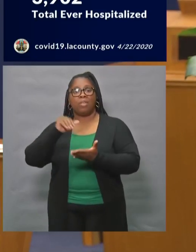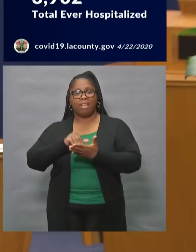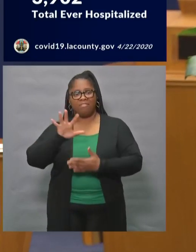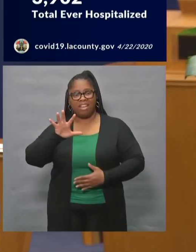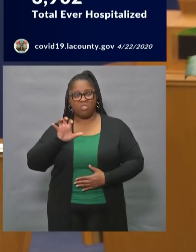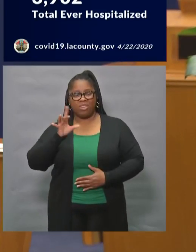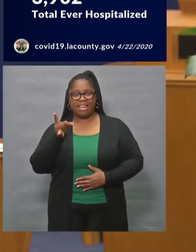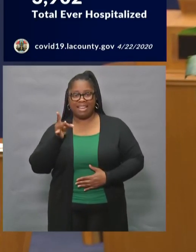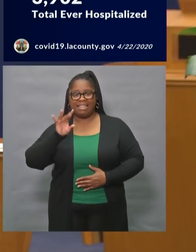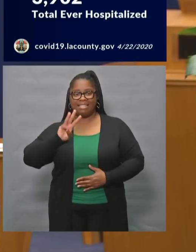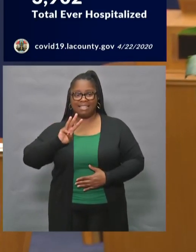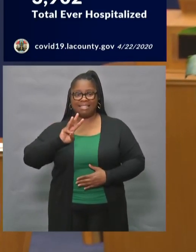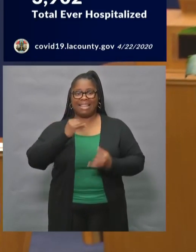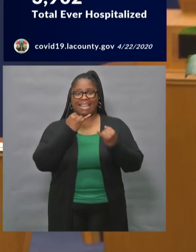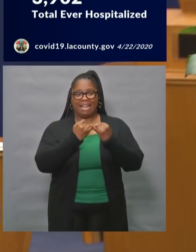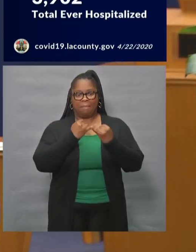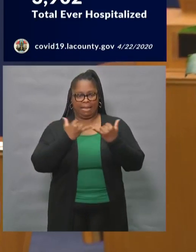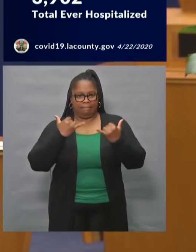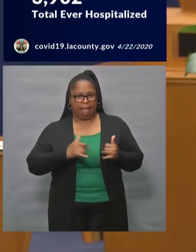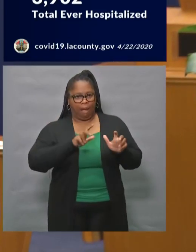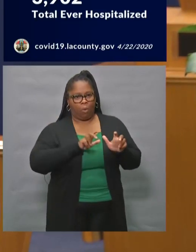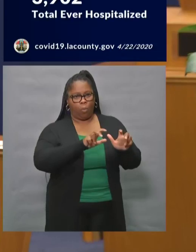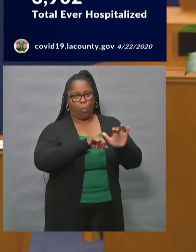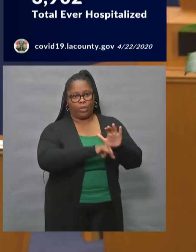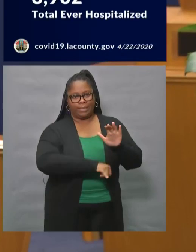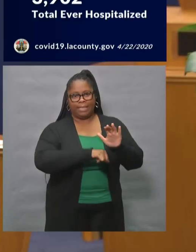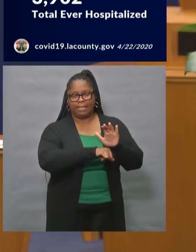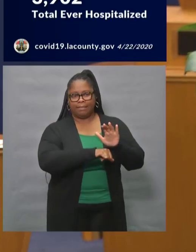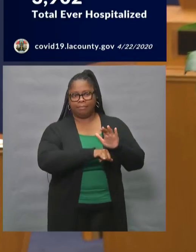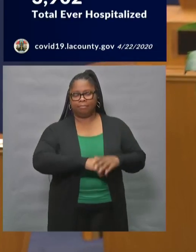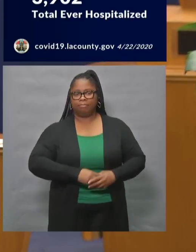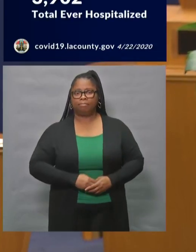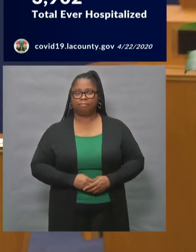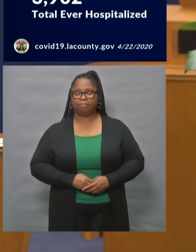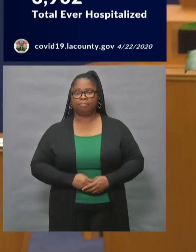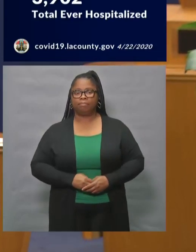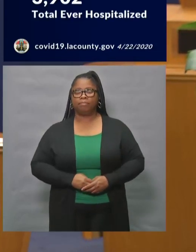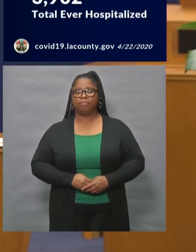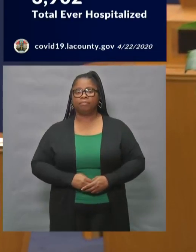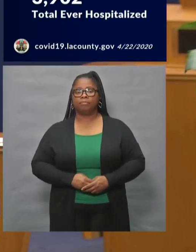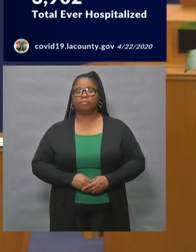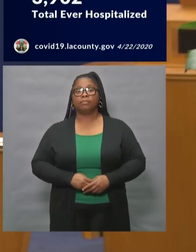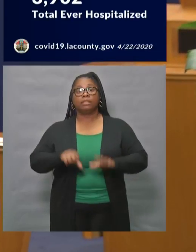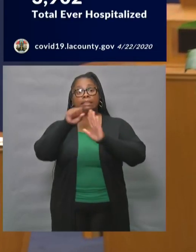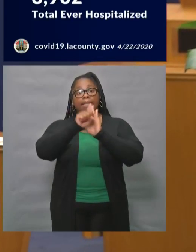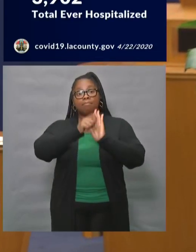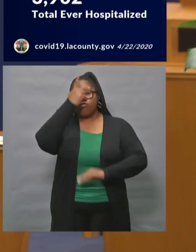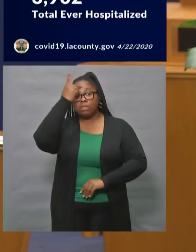1,586 inmates that are quarantined. There are 69 cases in the state